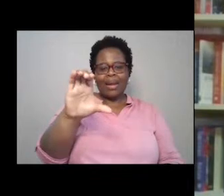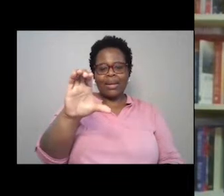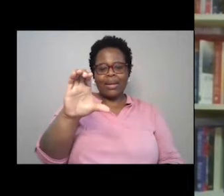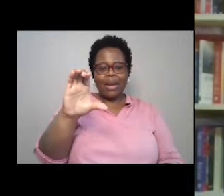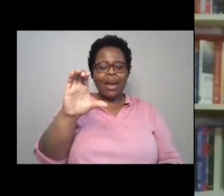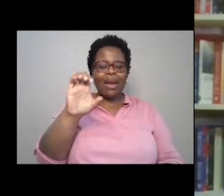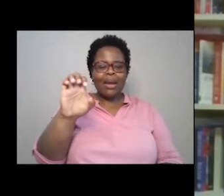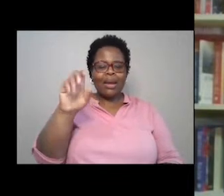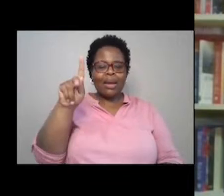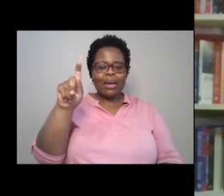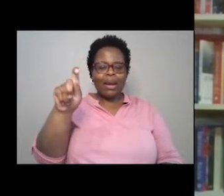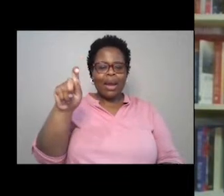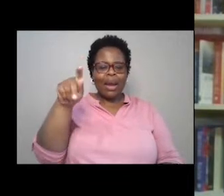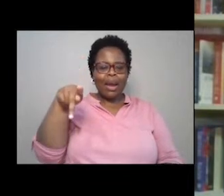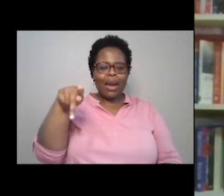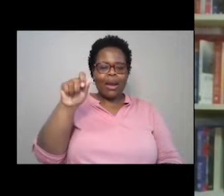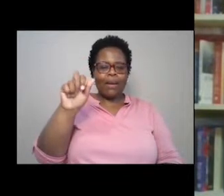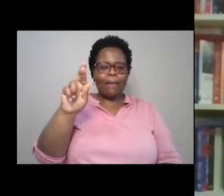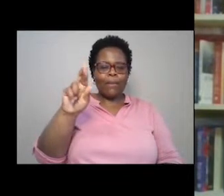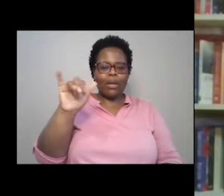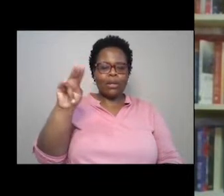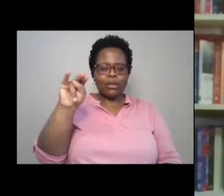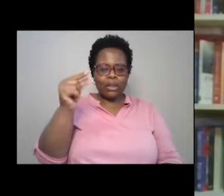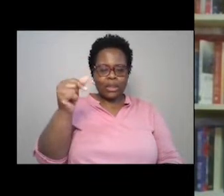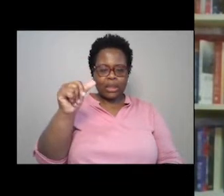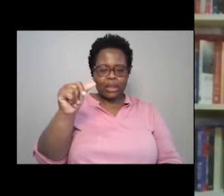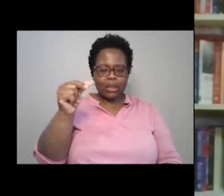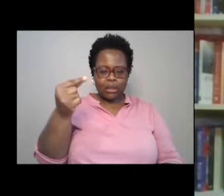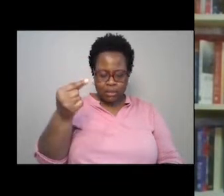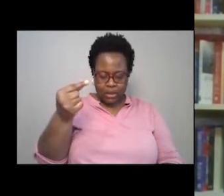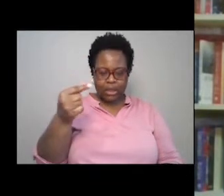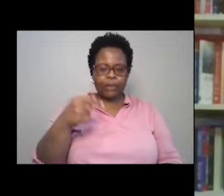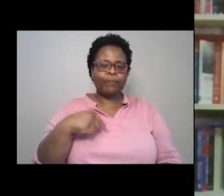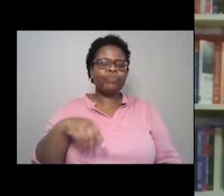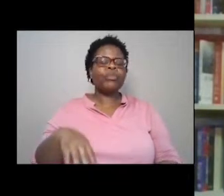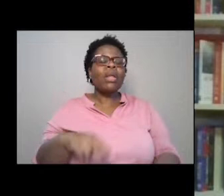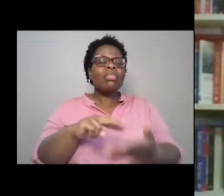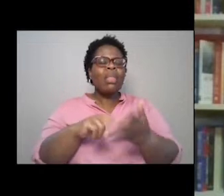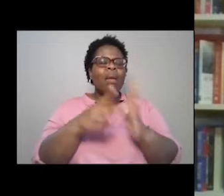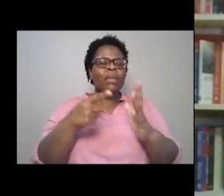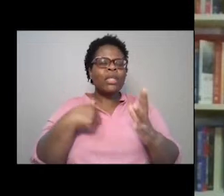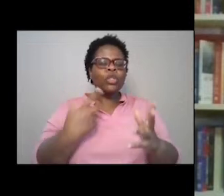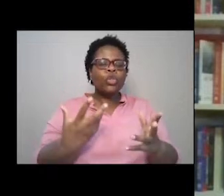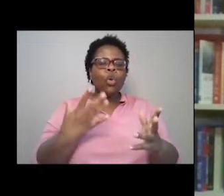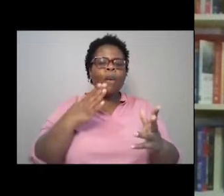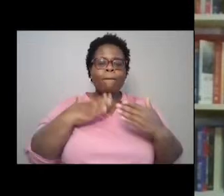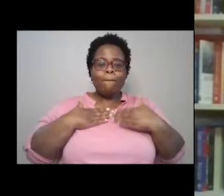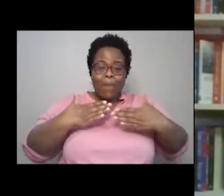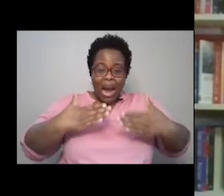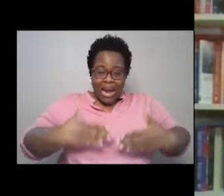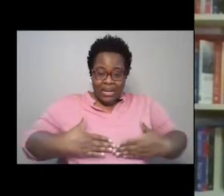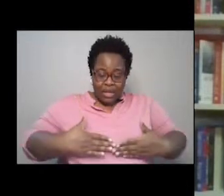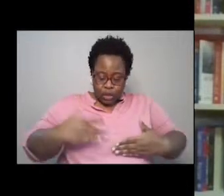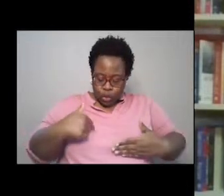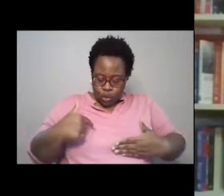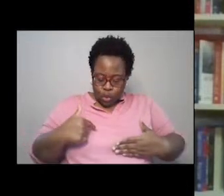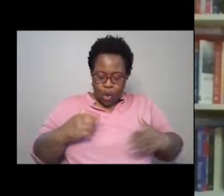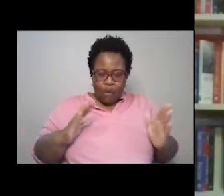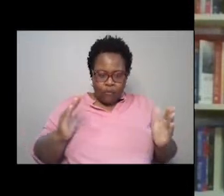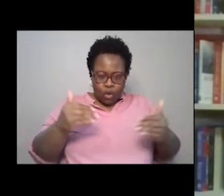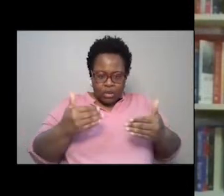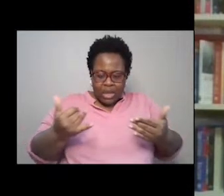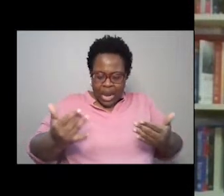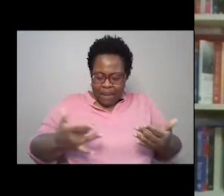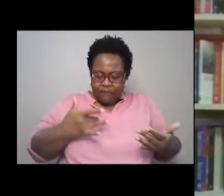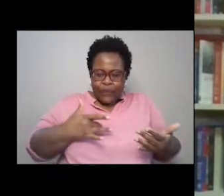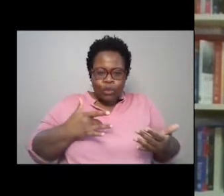somatic experiencing. And that is to learn how to be present in our bodies and to feel safe